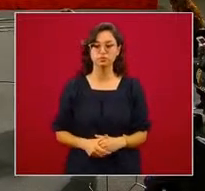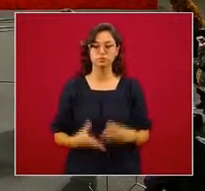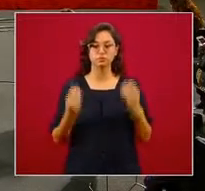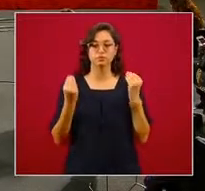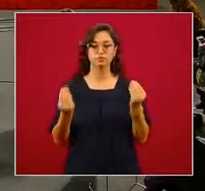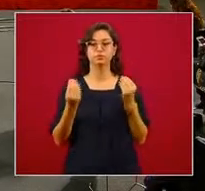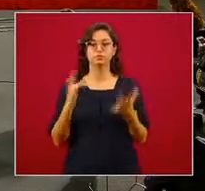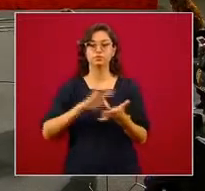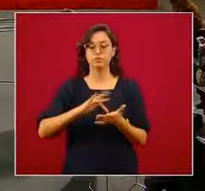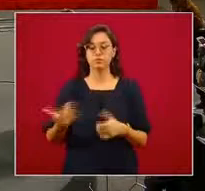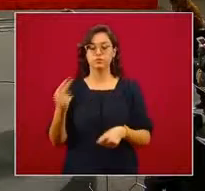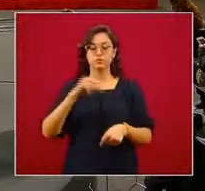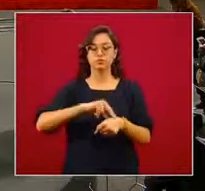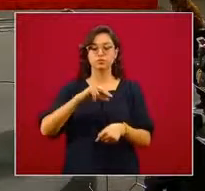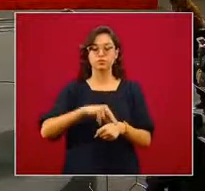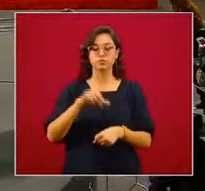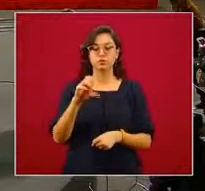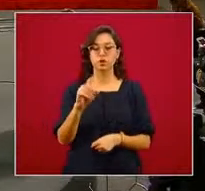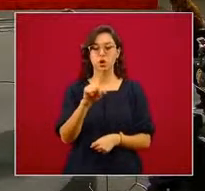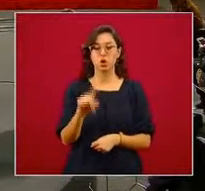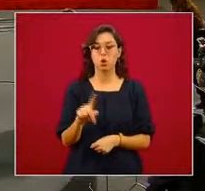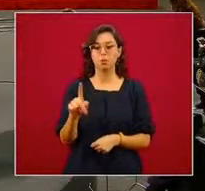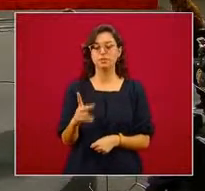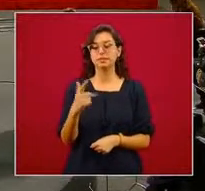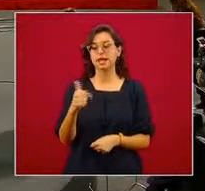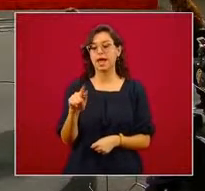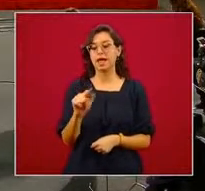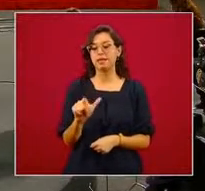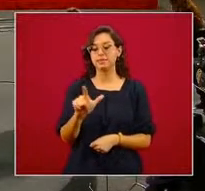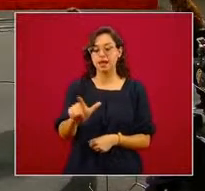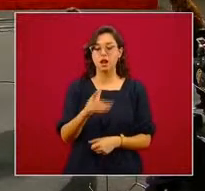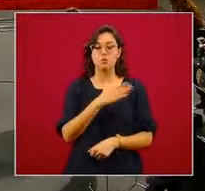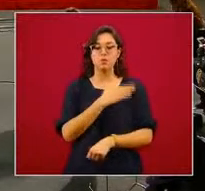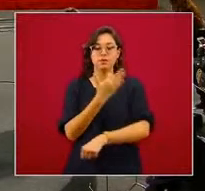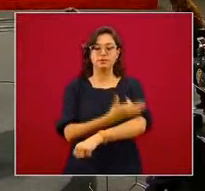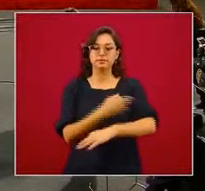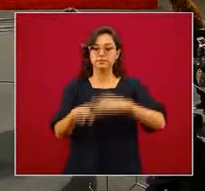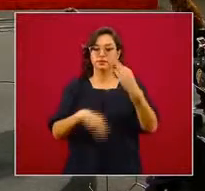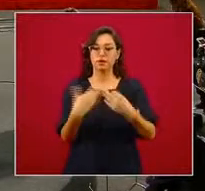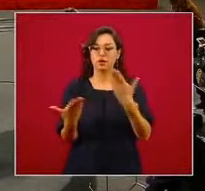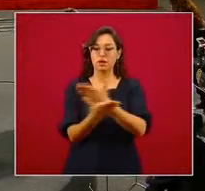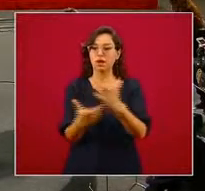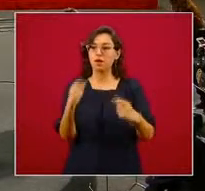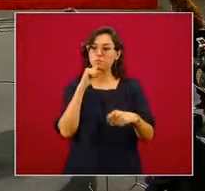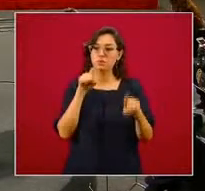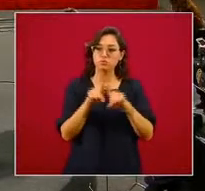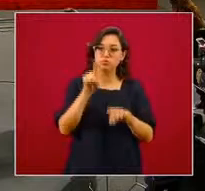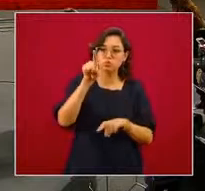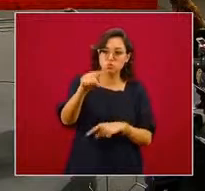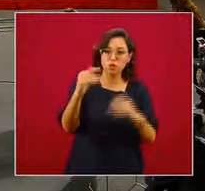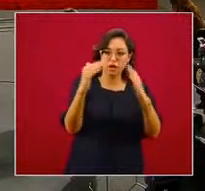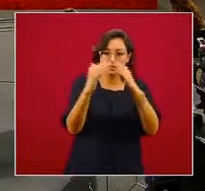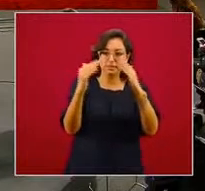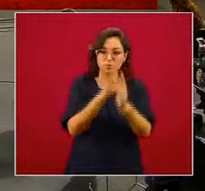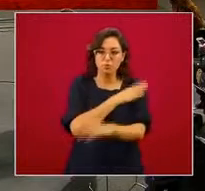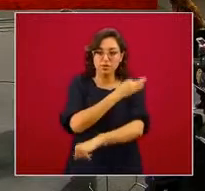Thank you very much, Dr. Lopez Gatell. Good afternoon, good evening.